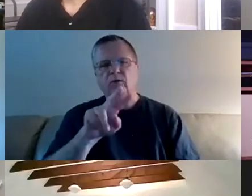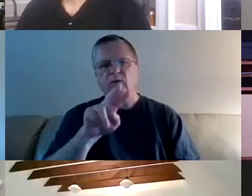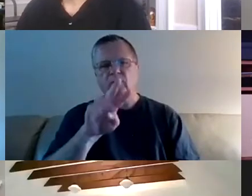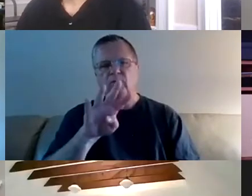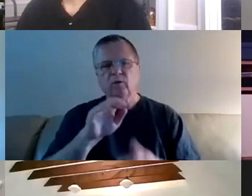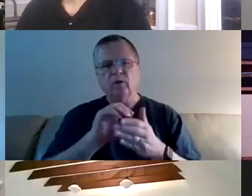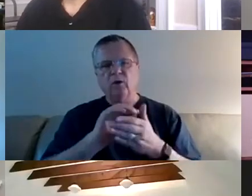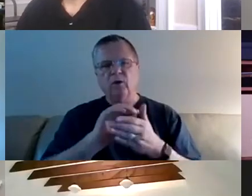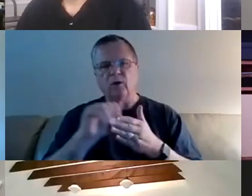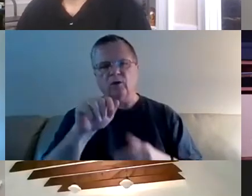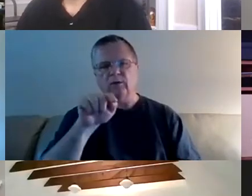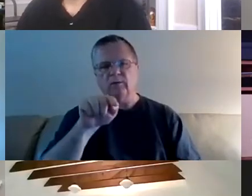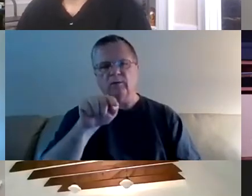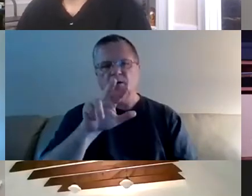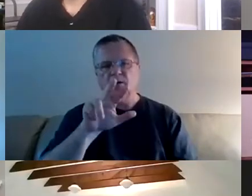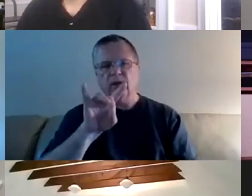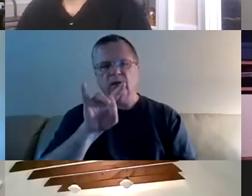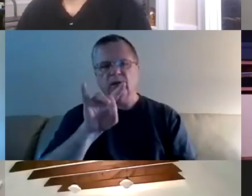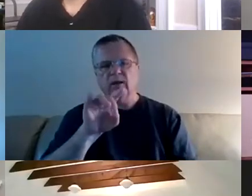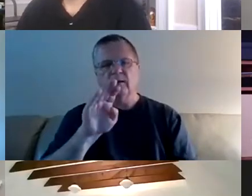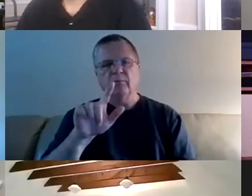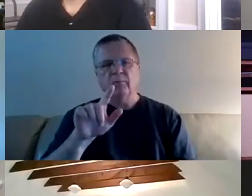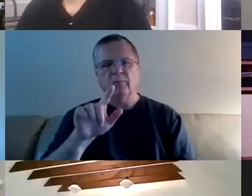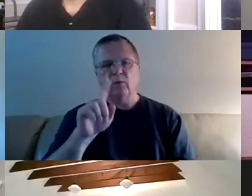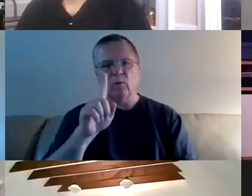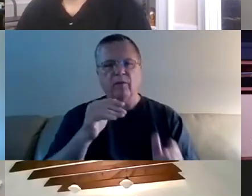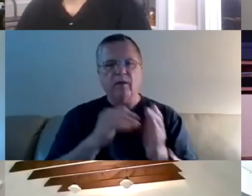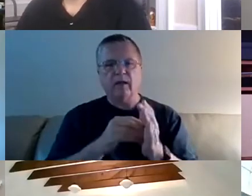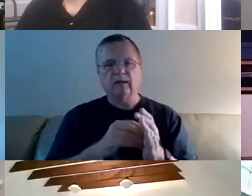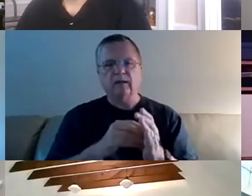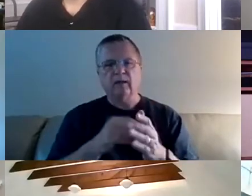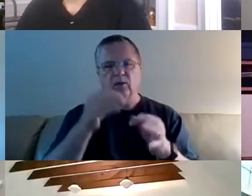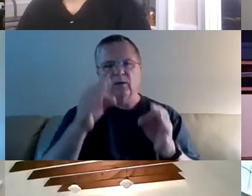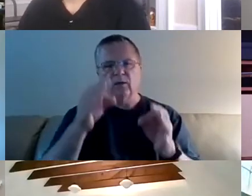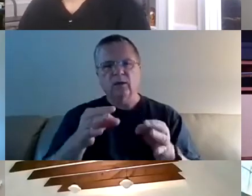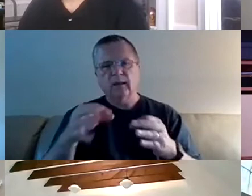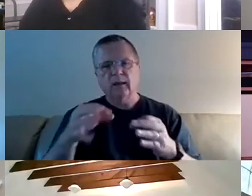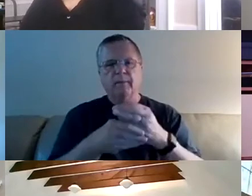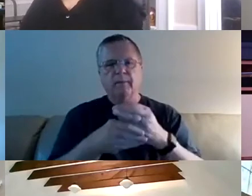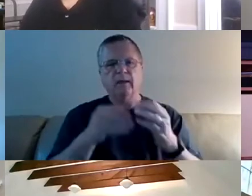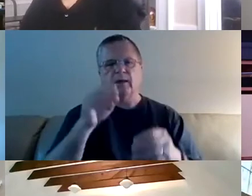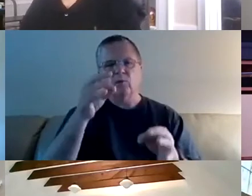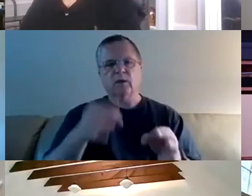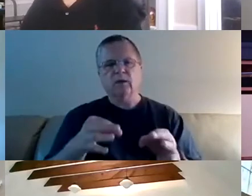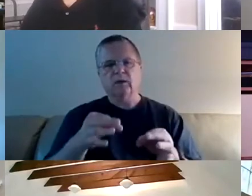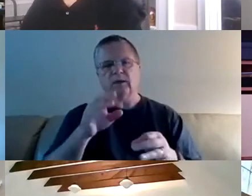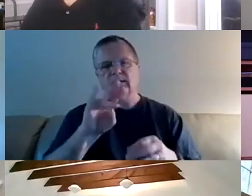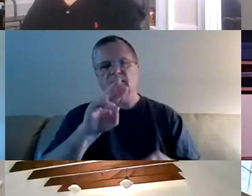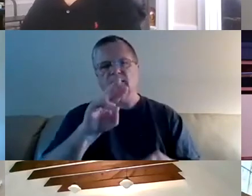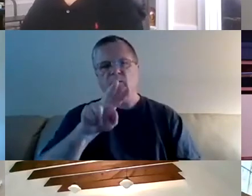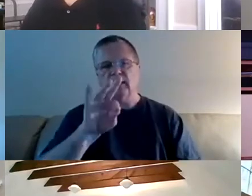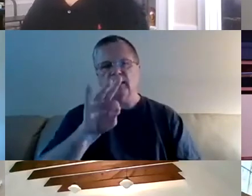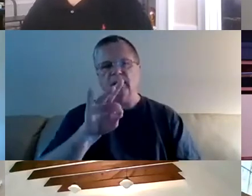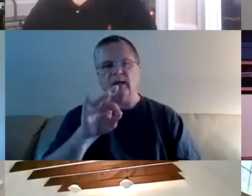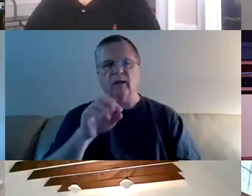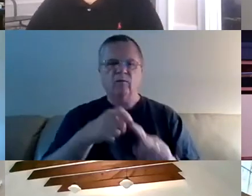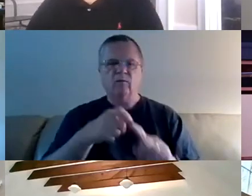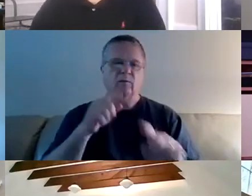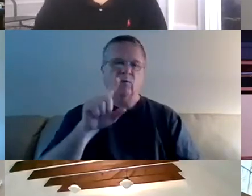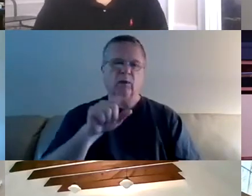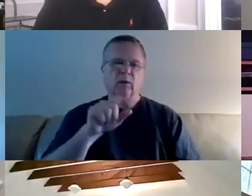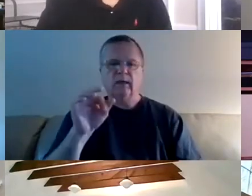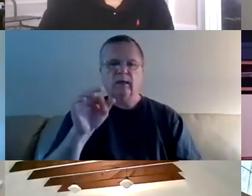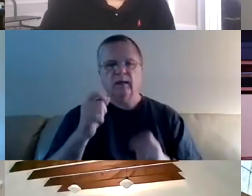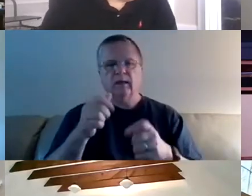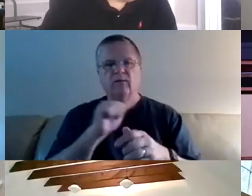$4,042,824.38. Bill Number 1000, resolution amending Resolution Number 729 of 2019, which authorized the city